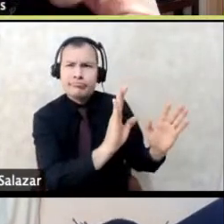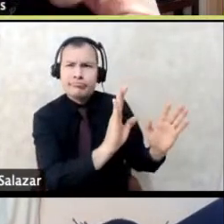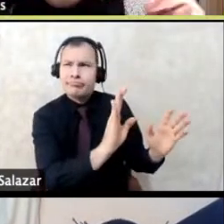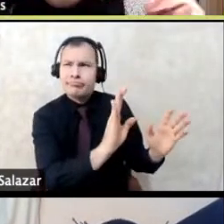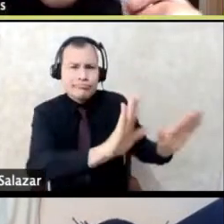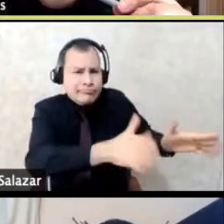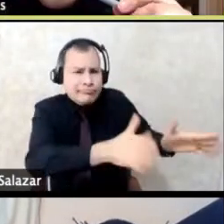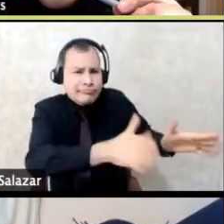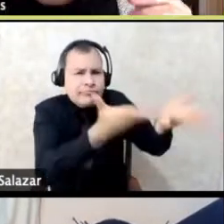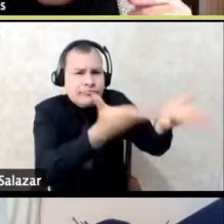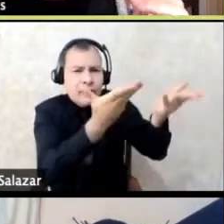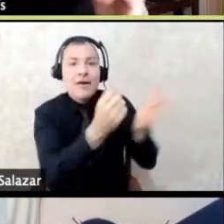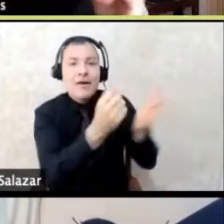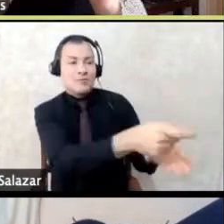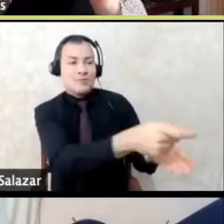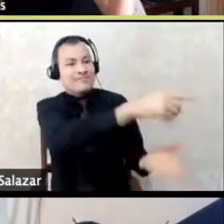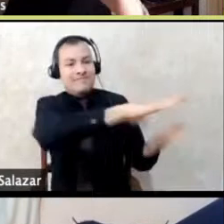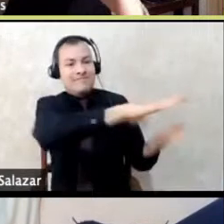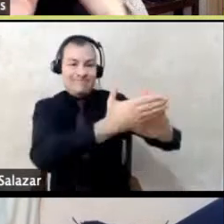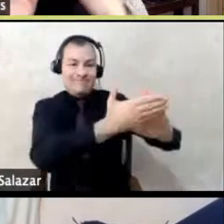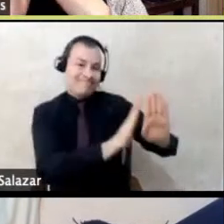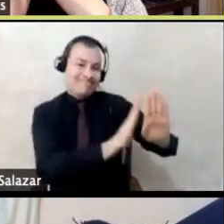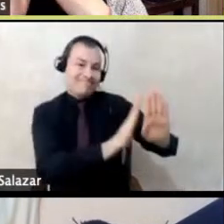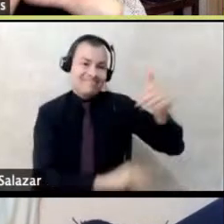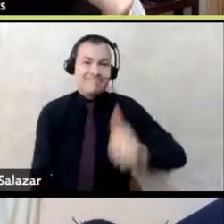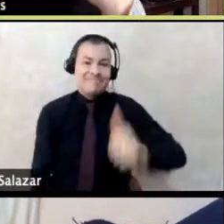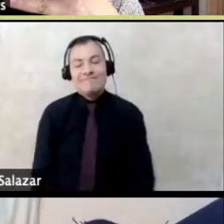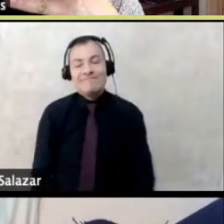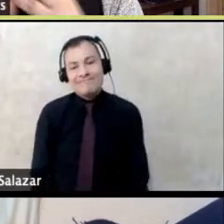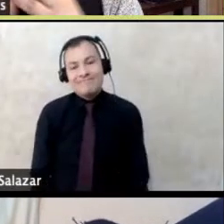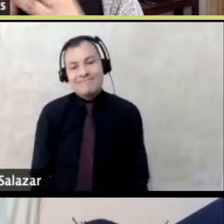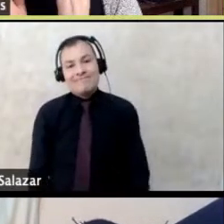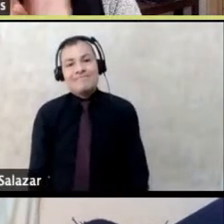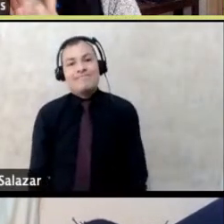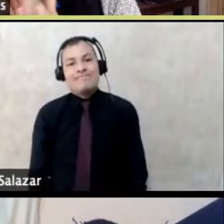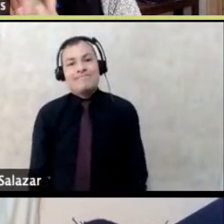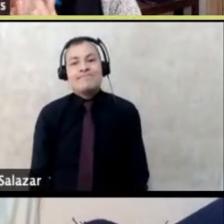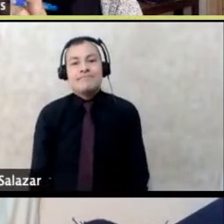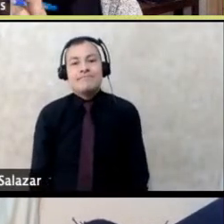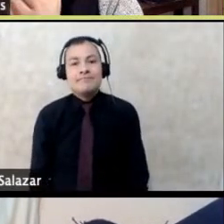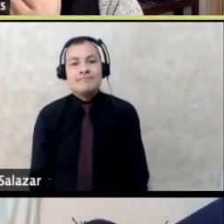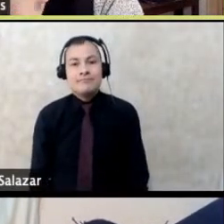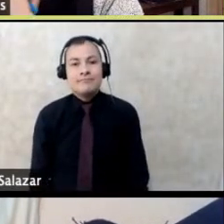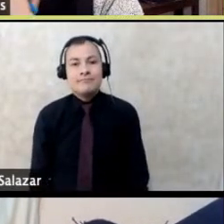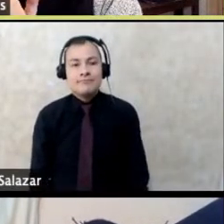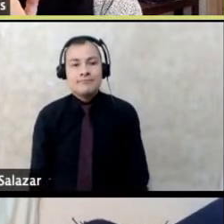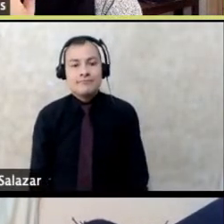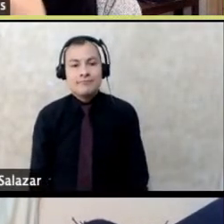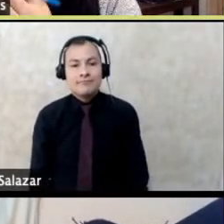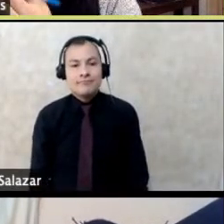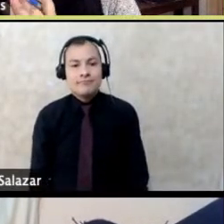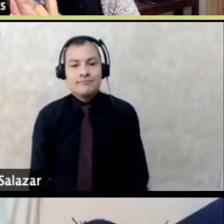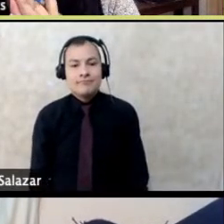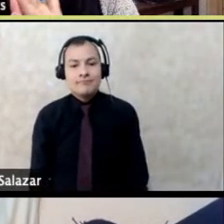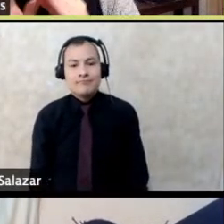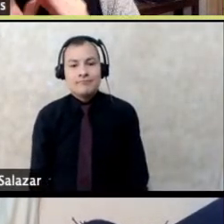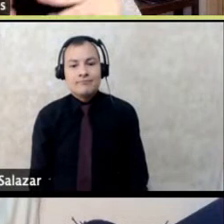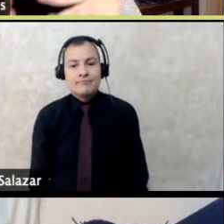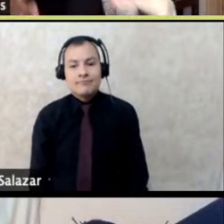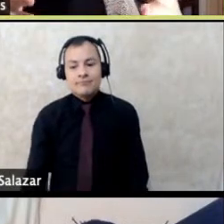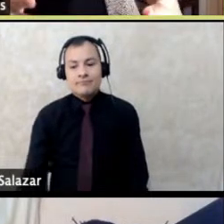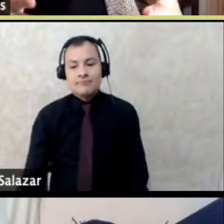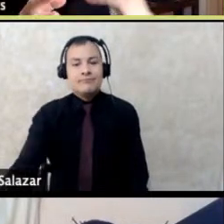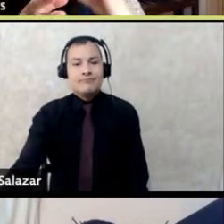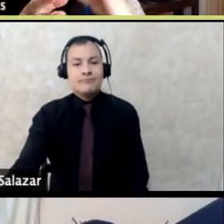we have developed three different lines. We have the music line. We also have developed a line